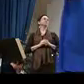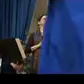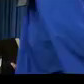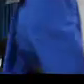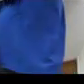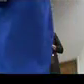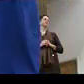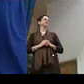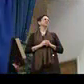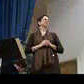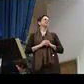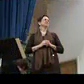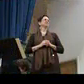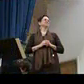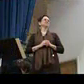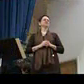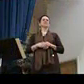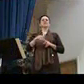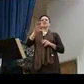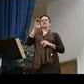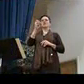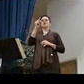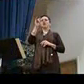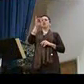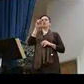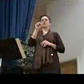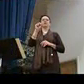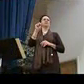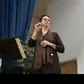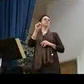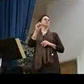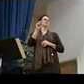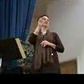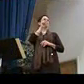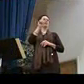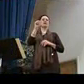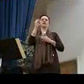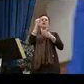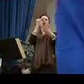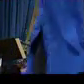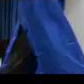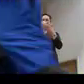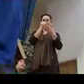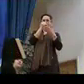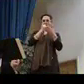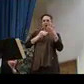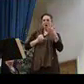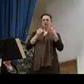Catherine A. Hankins, Associate of Arts, General Education, High Honors.